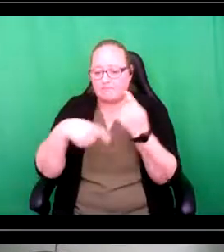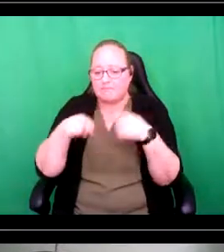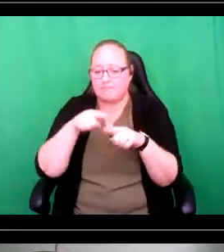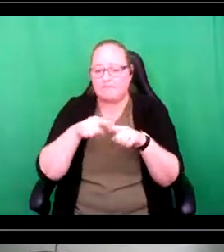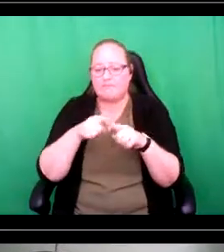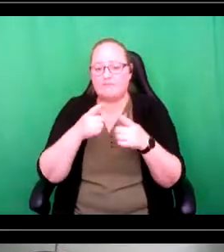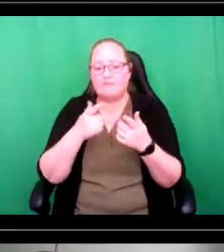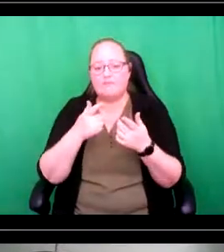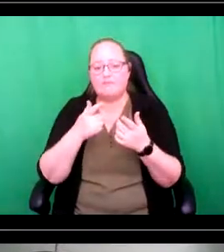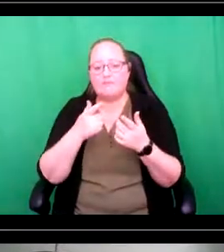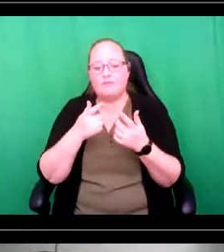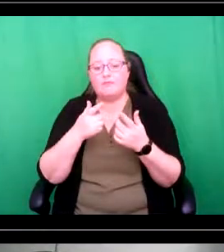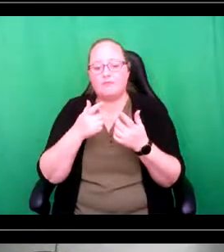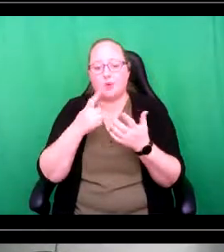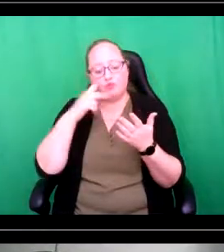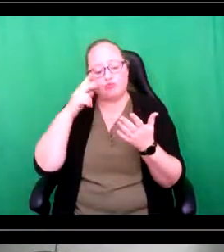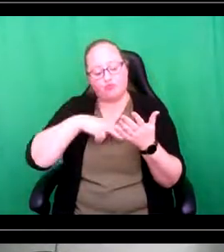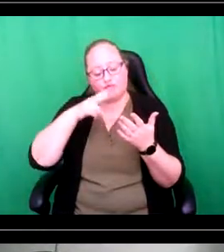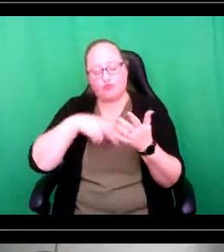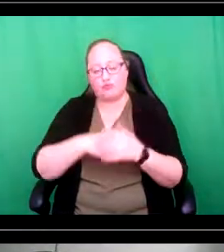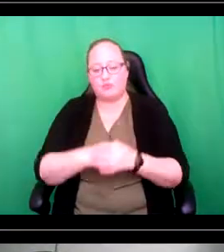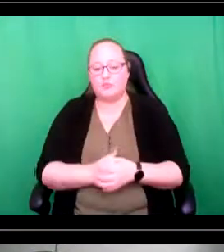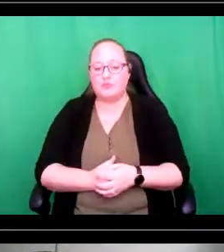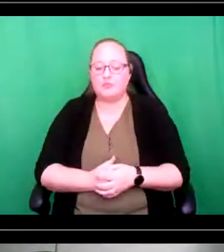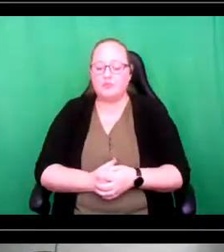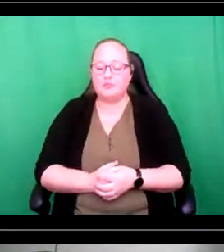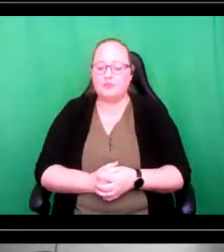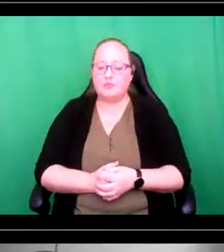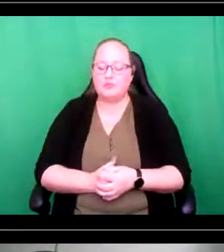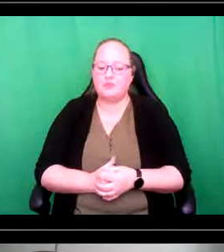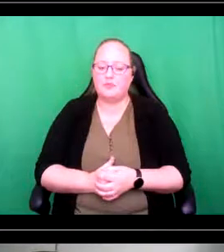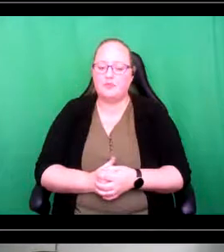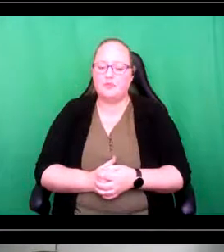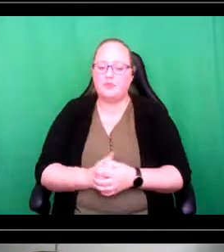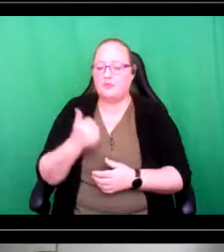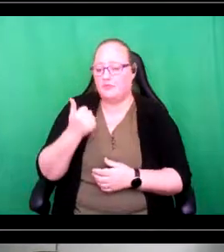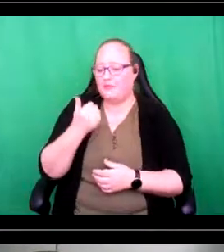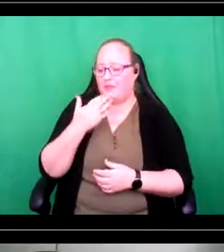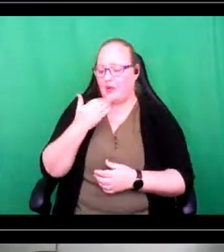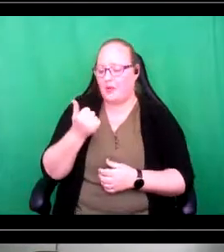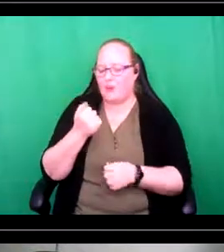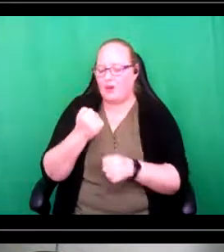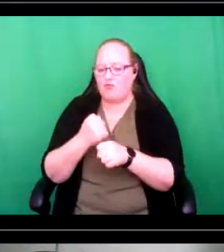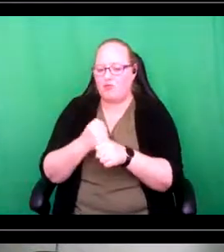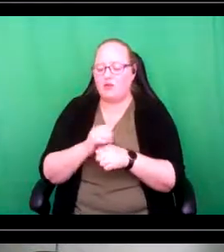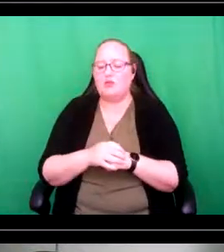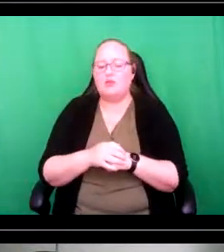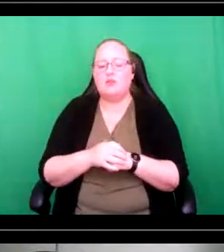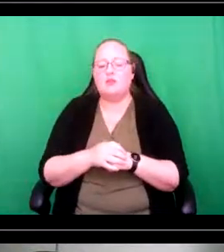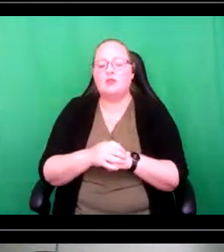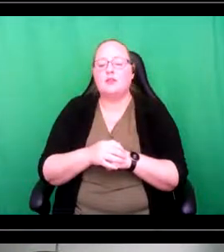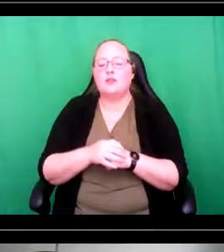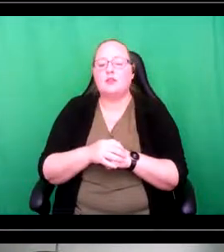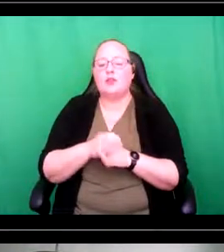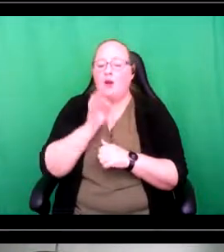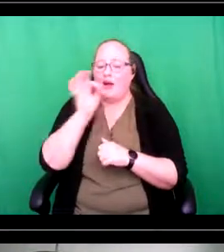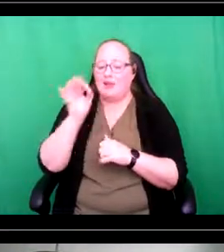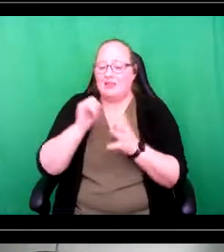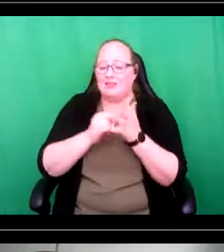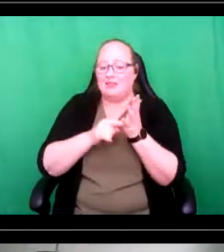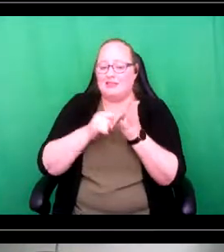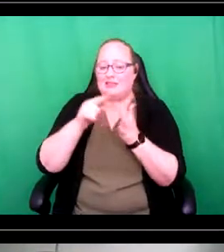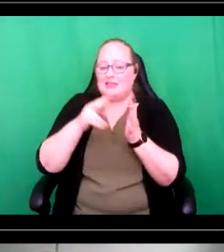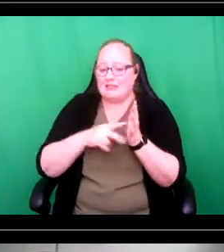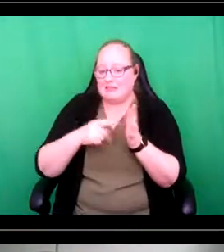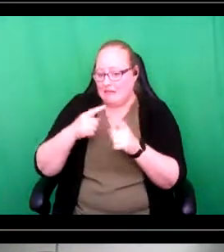the people visit that. Thanks there, Gareth. Steve, next question for you, if you're able to